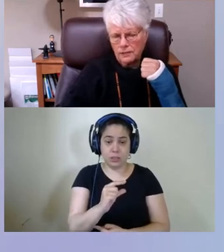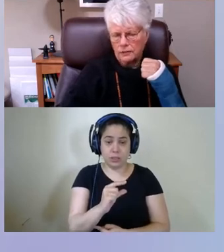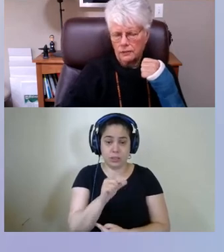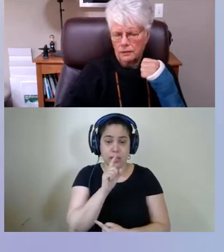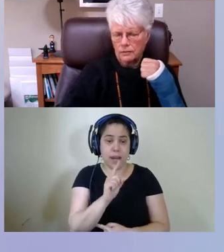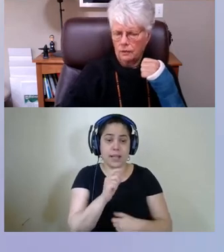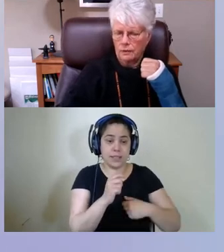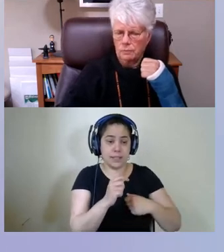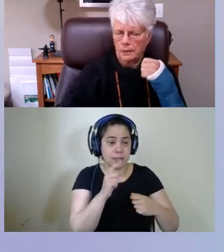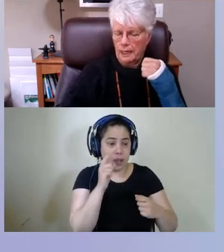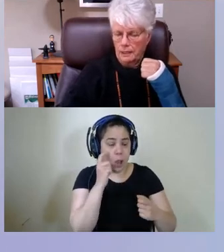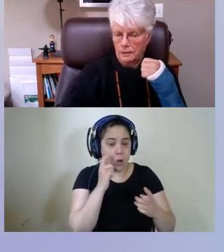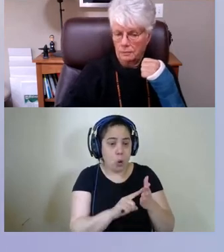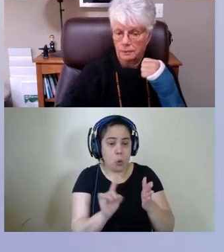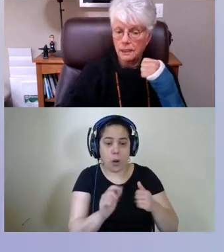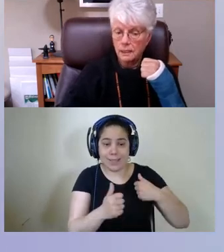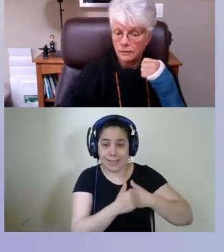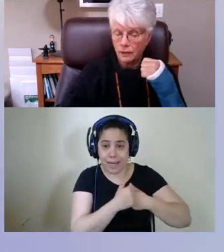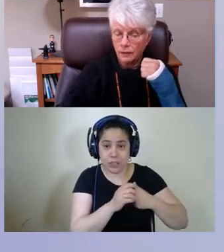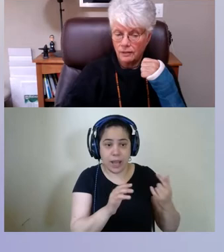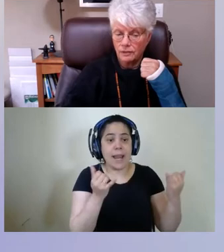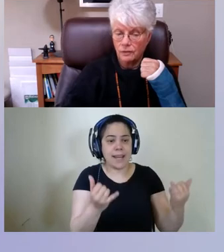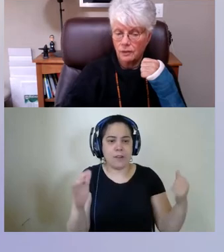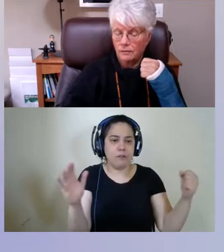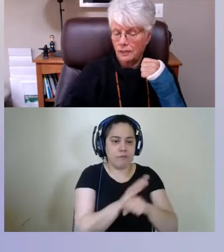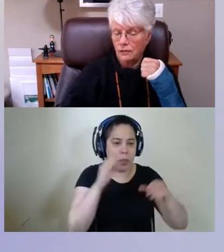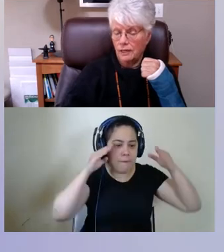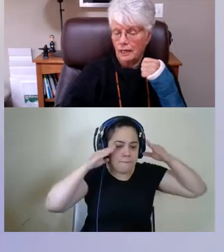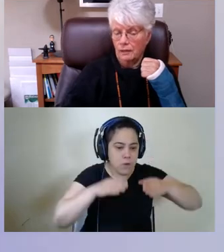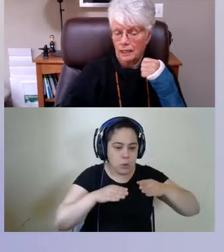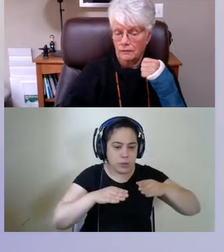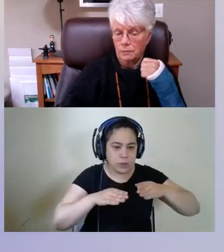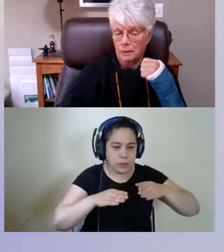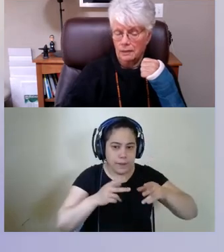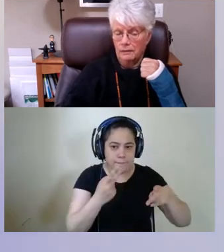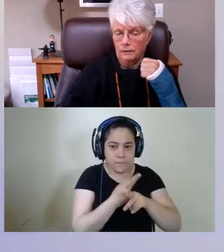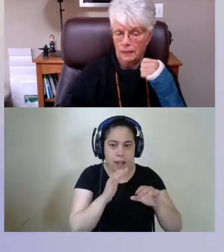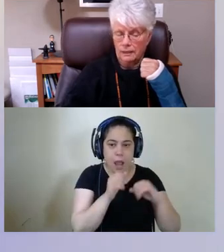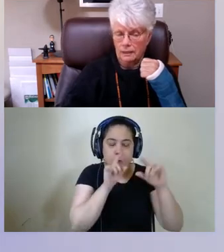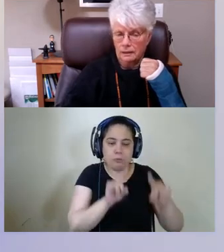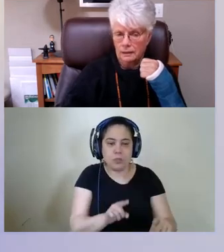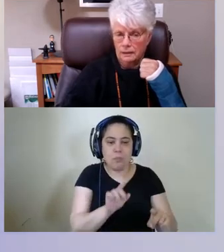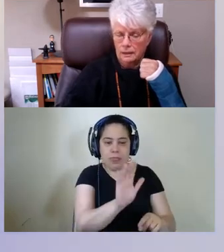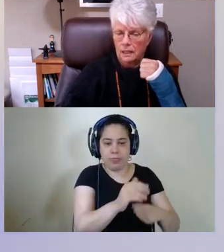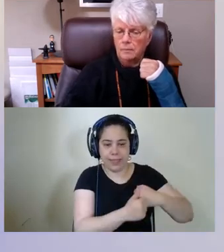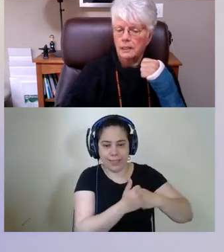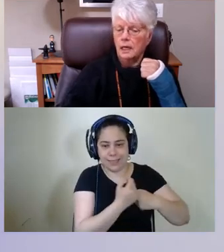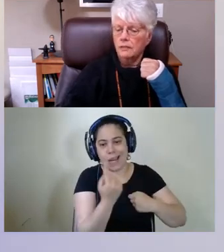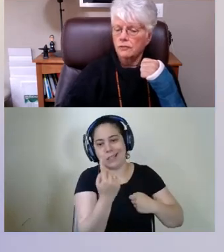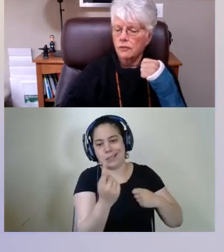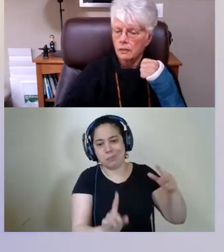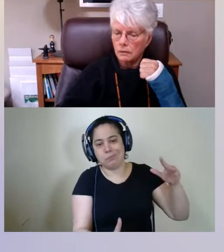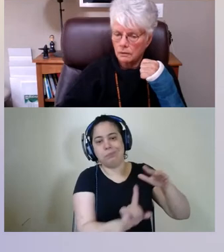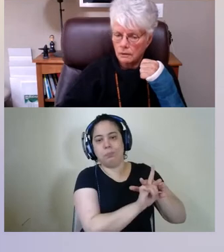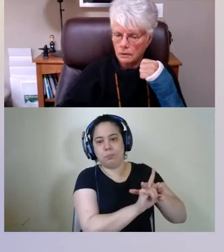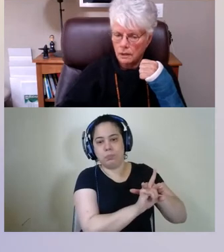threat detection. So this brain is completely devoted to figuring out how to respond to the threat. But not